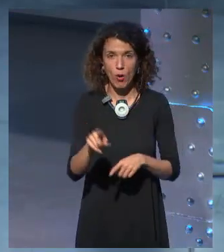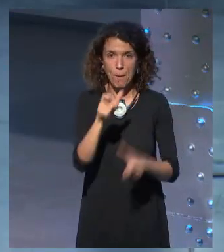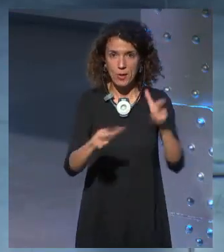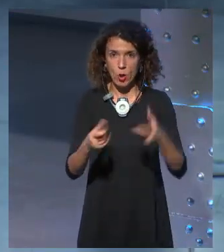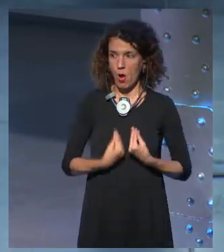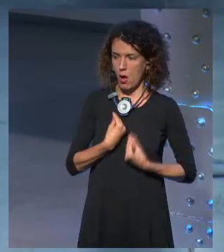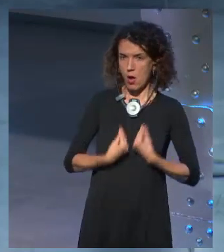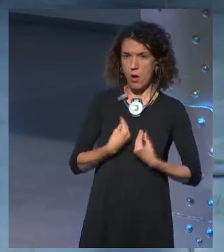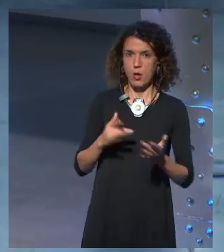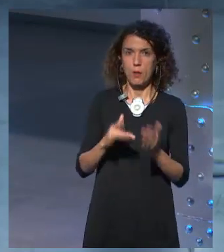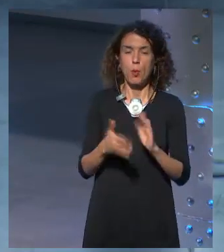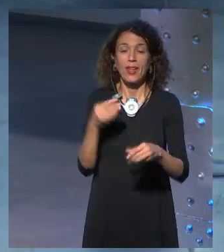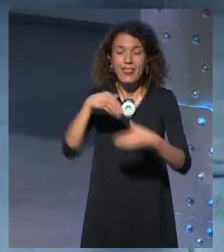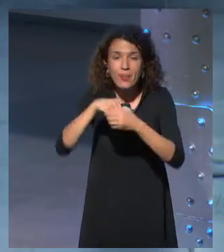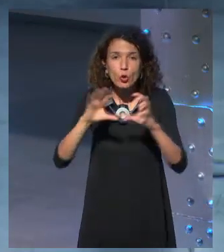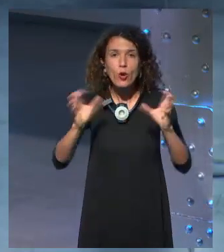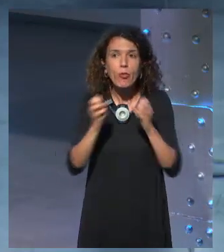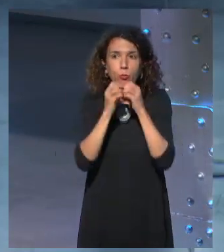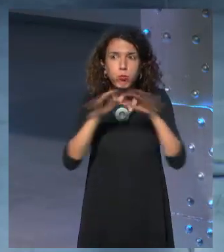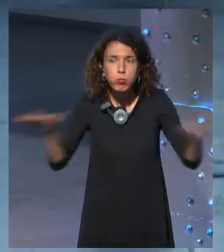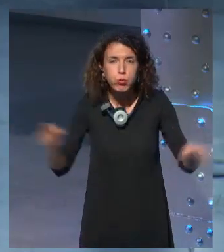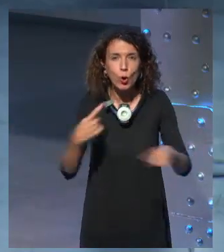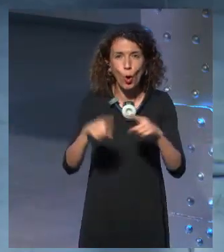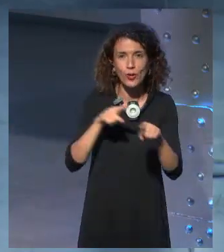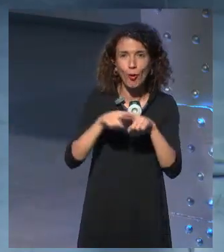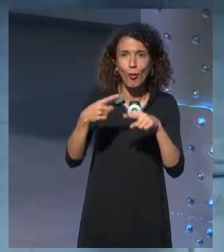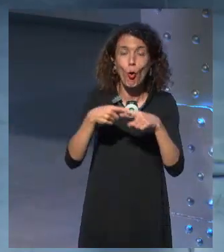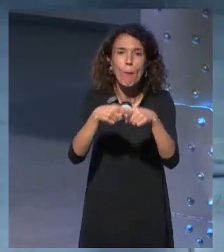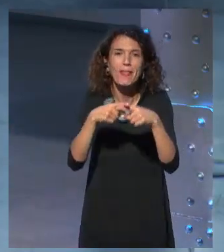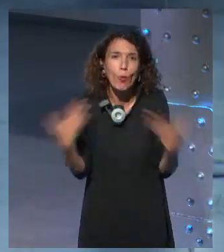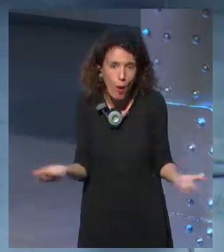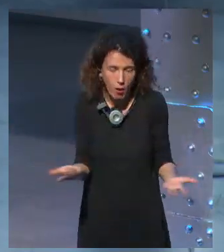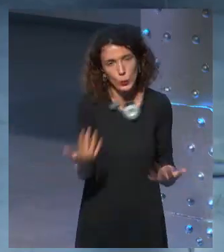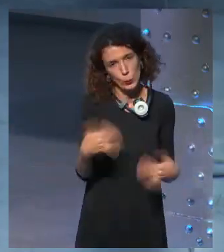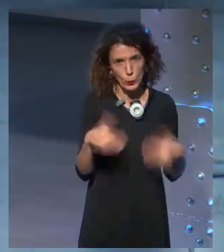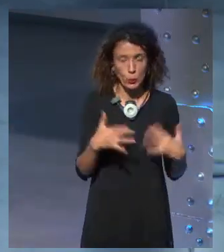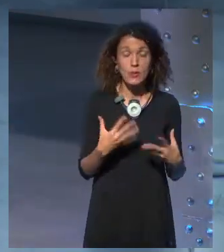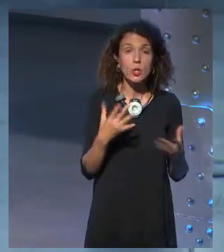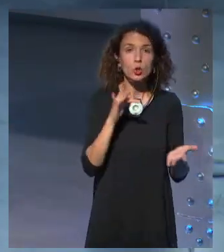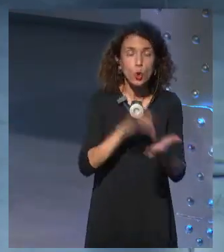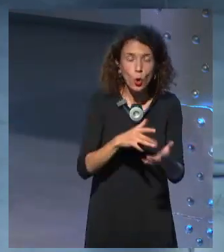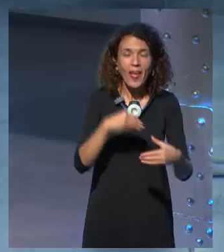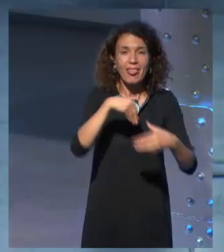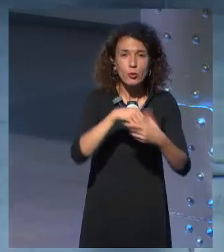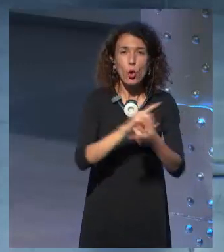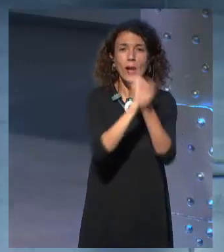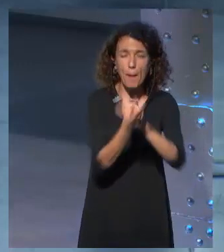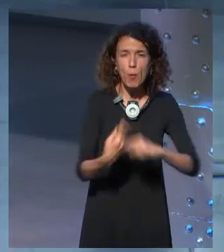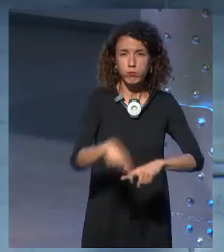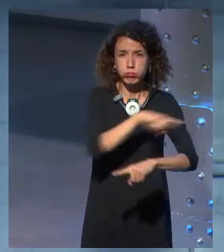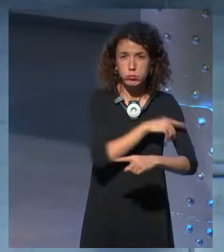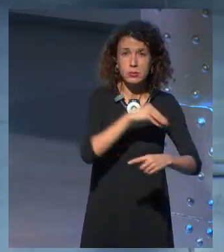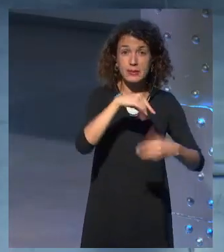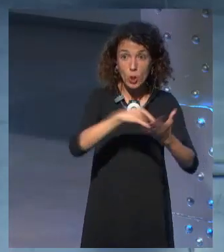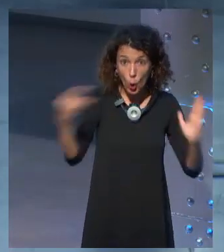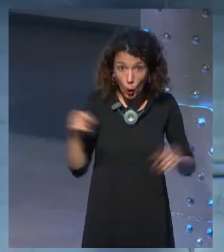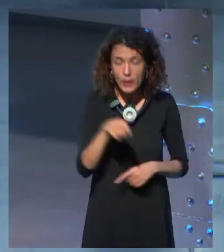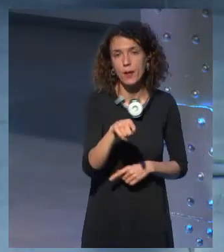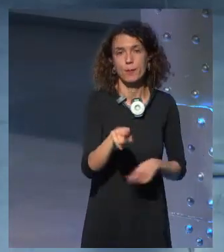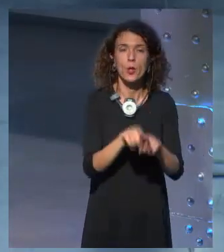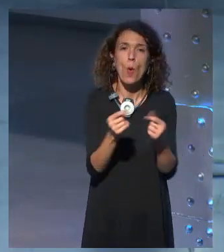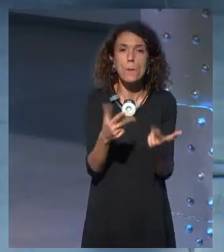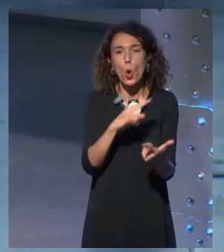the radio. So every time we have a massive change in technology, we of course want to be conservative because change